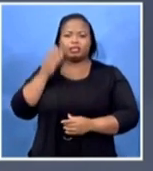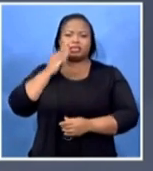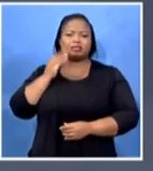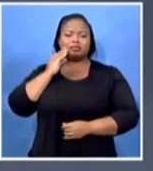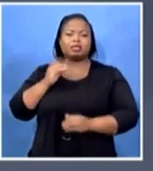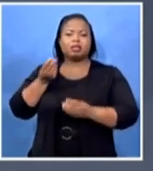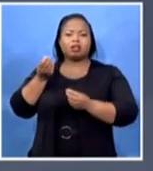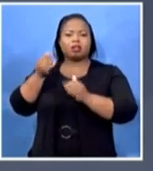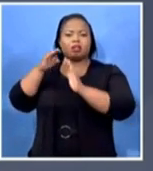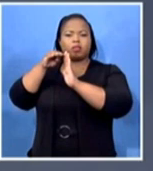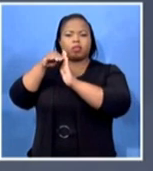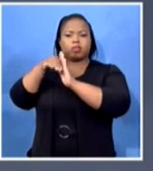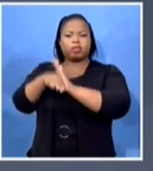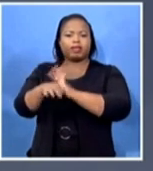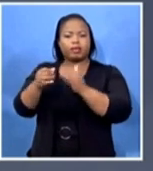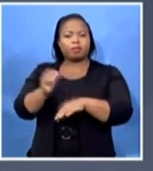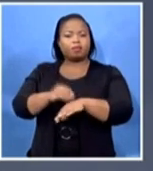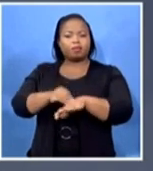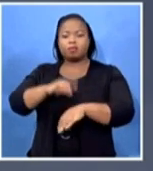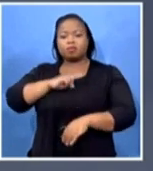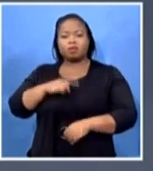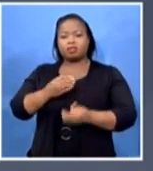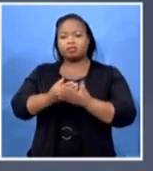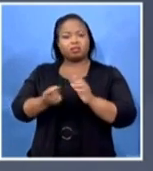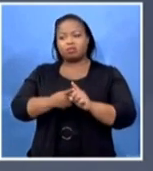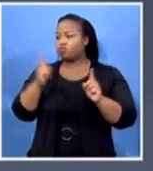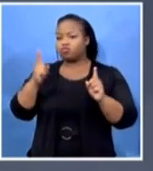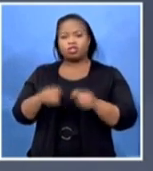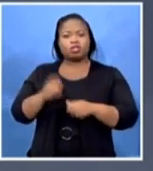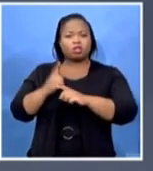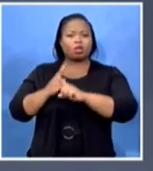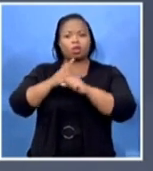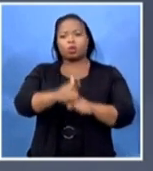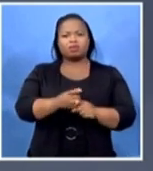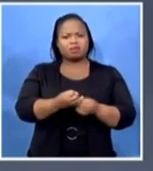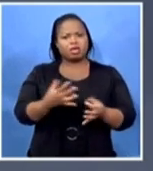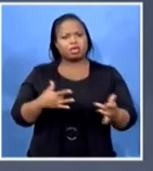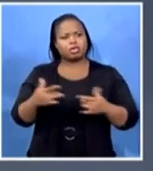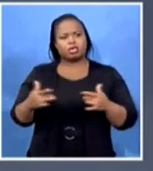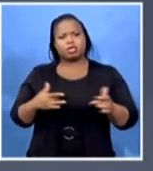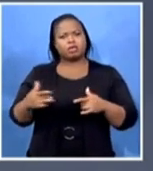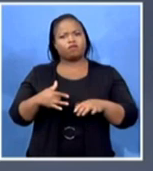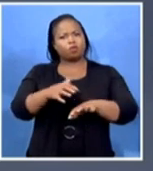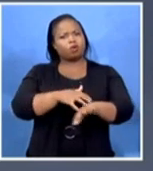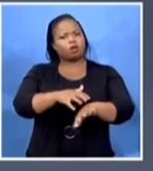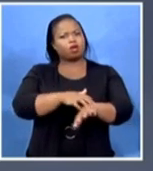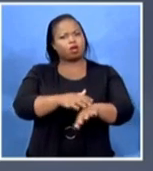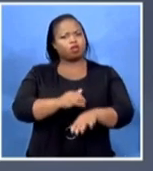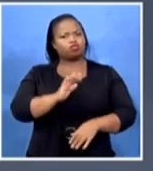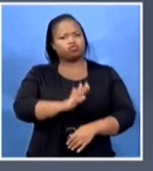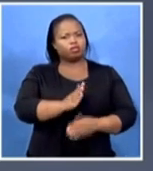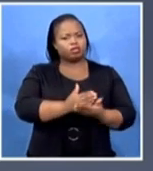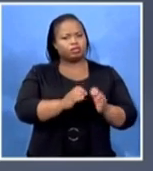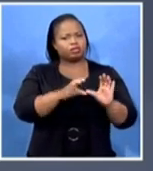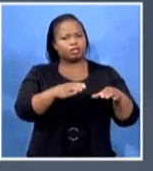bank defaulted on its loans, sparking concern in the agricultural sector. Woes at the Land Bank also come at a